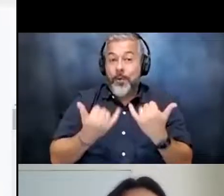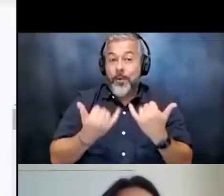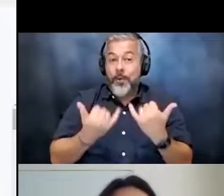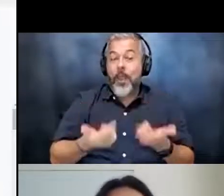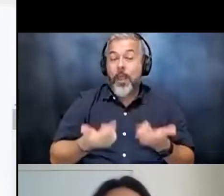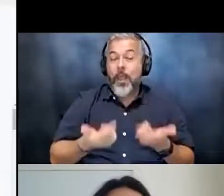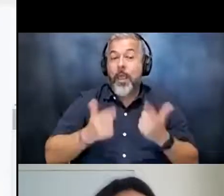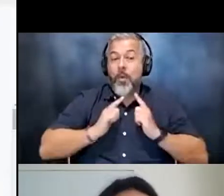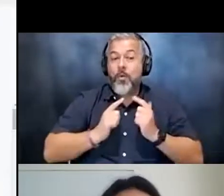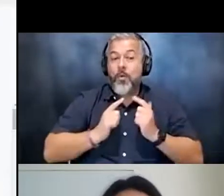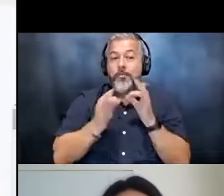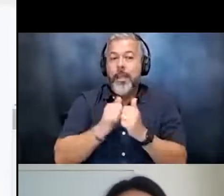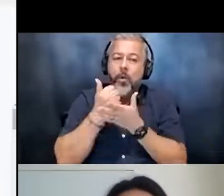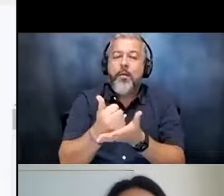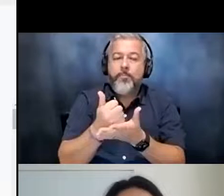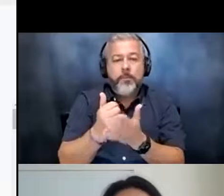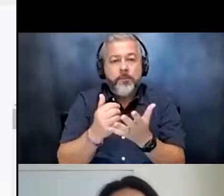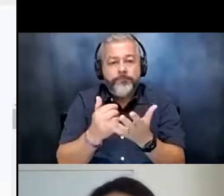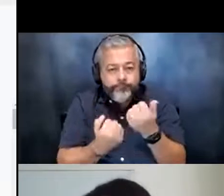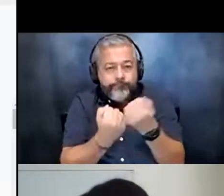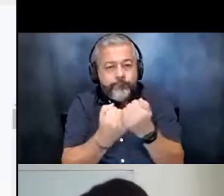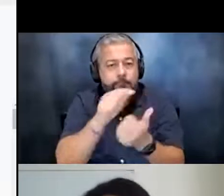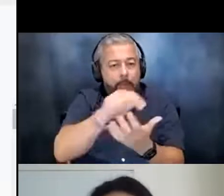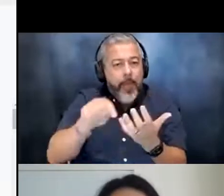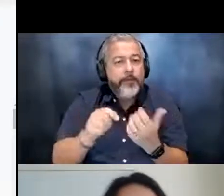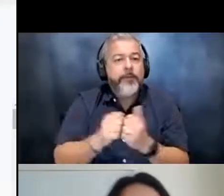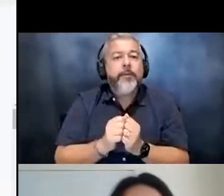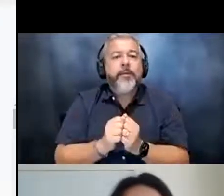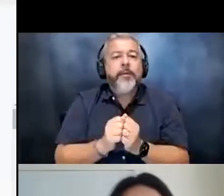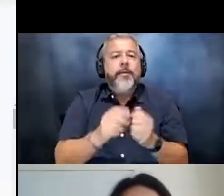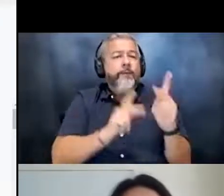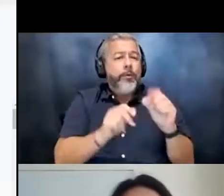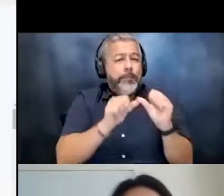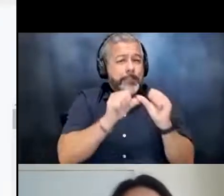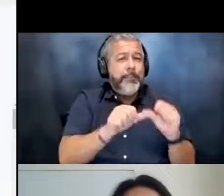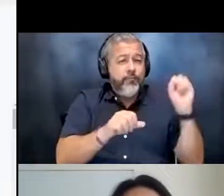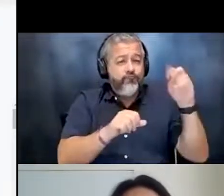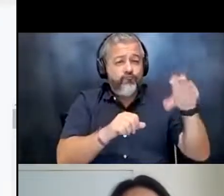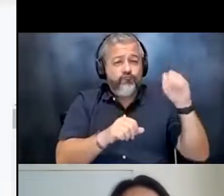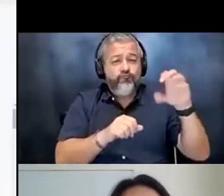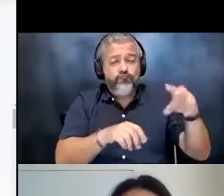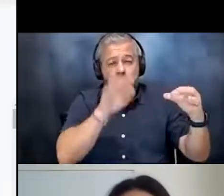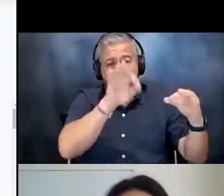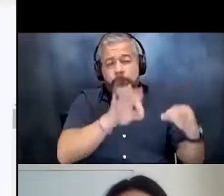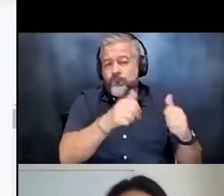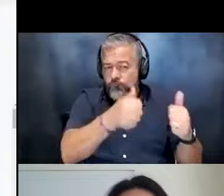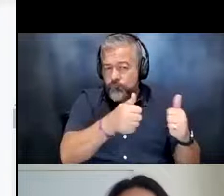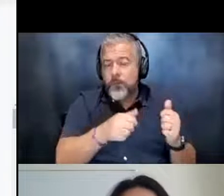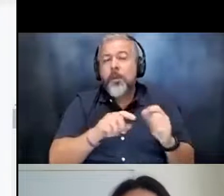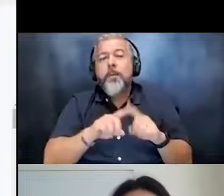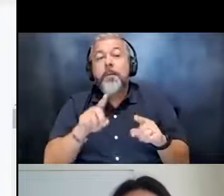So folks are still adding in here. And again, I mentioned in our Q&A chat that we'll be able to export